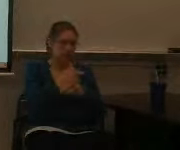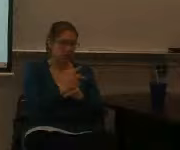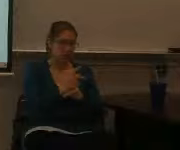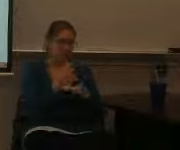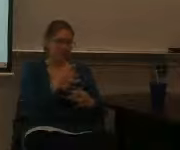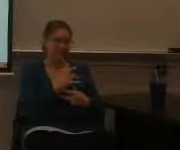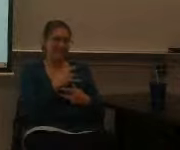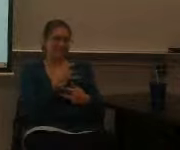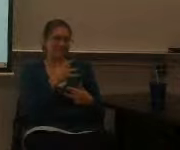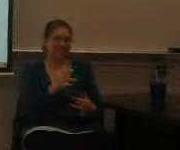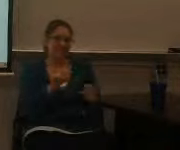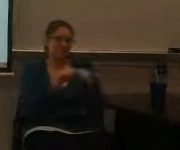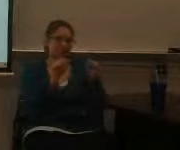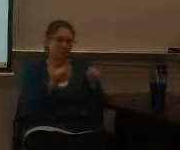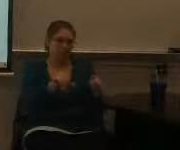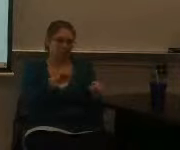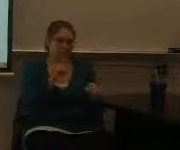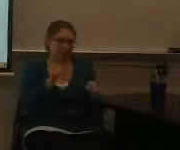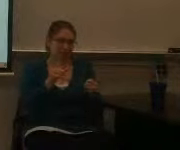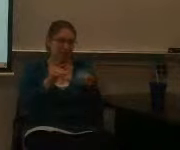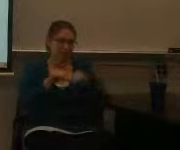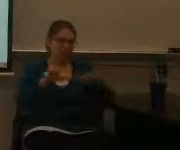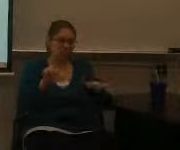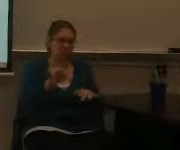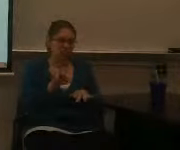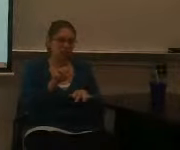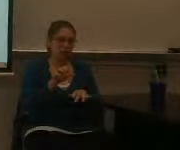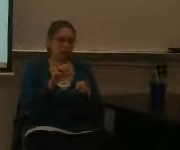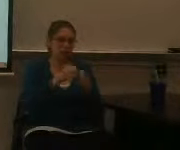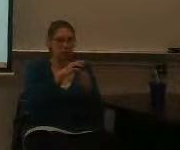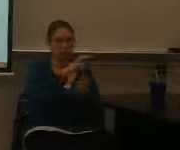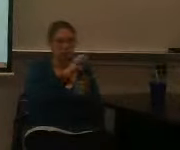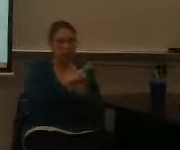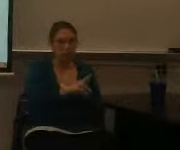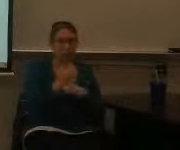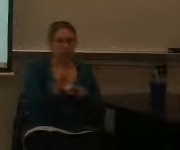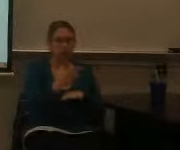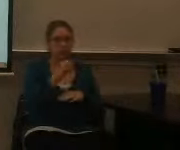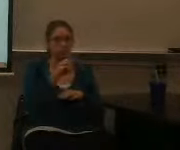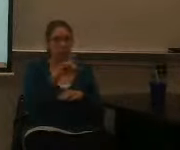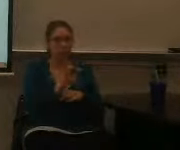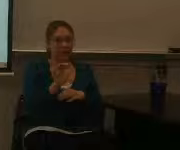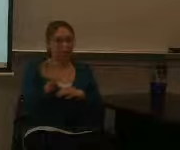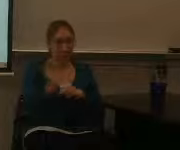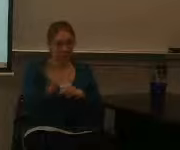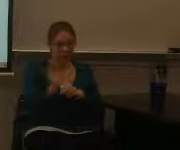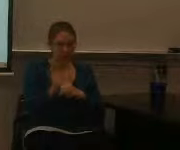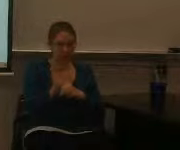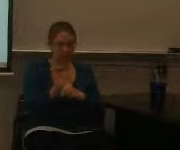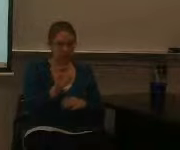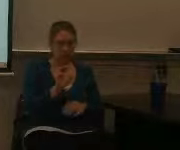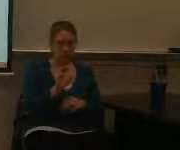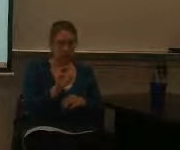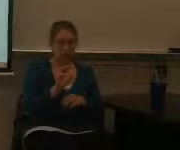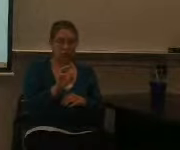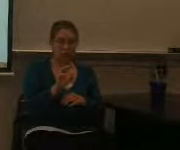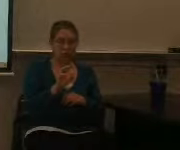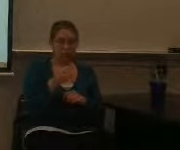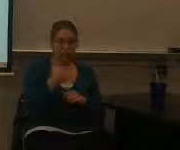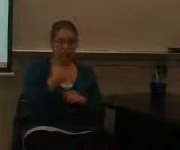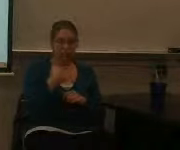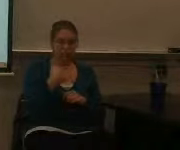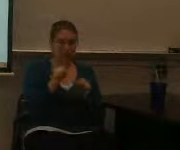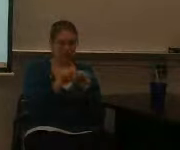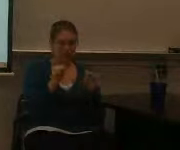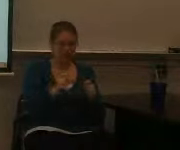be a system that is giving off CO2 and using organic carbon. And to have a system over long periods